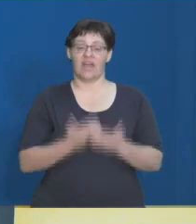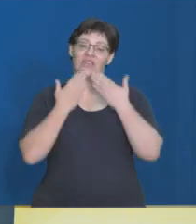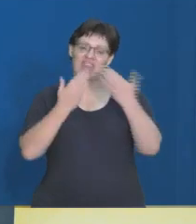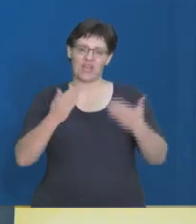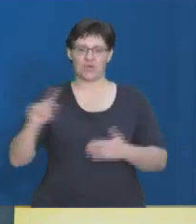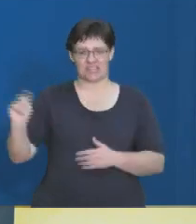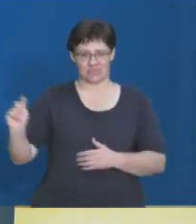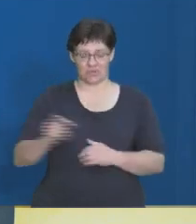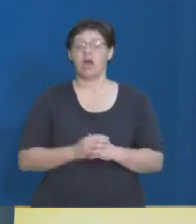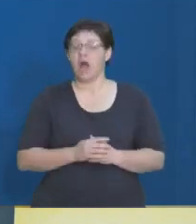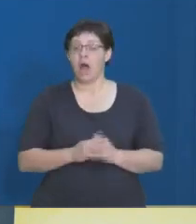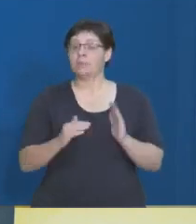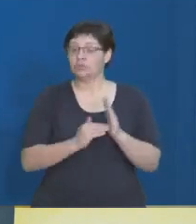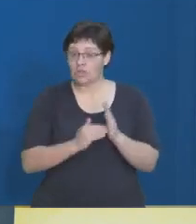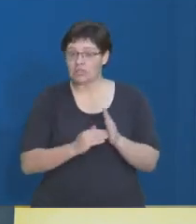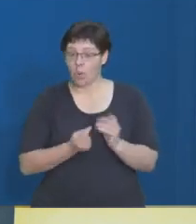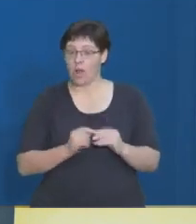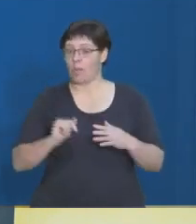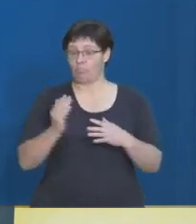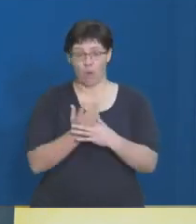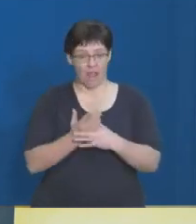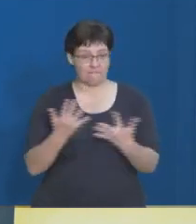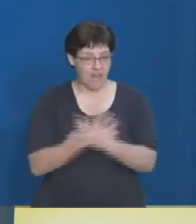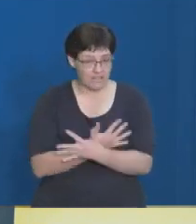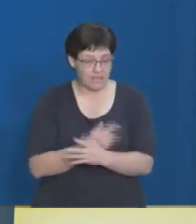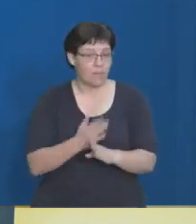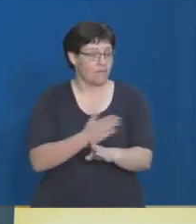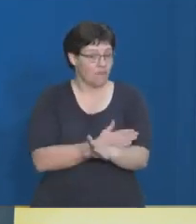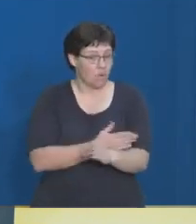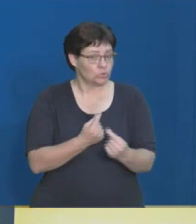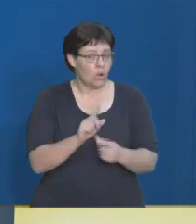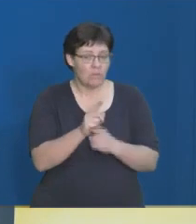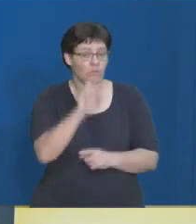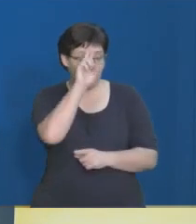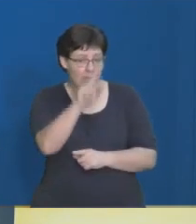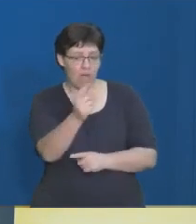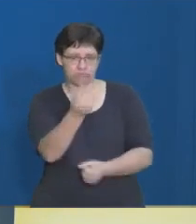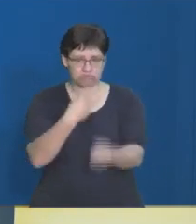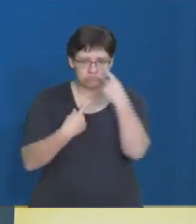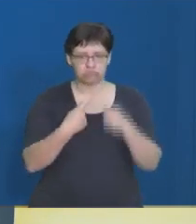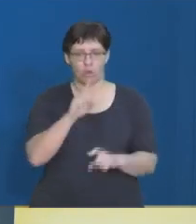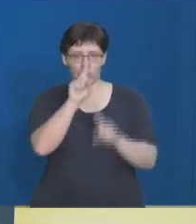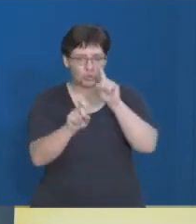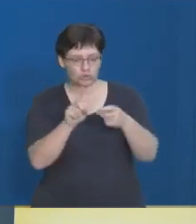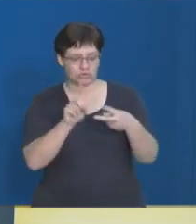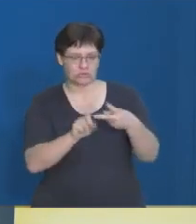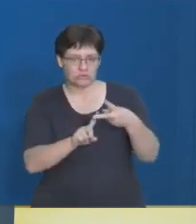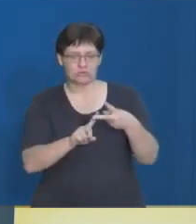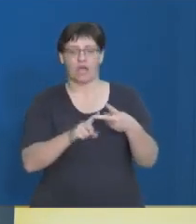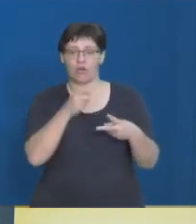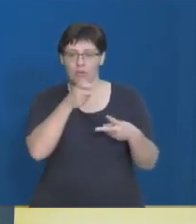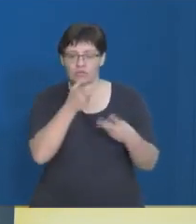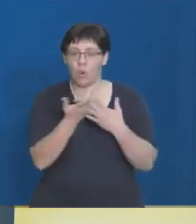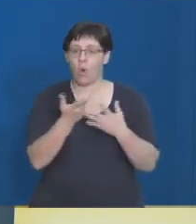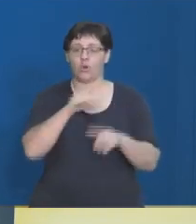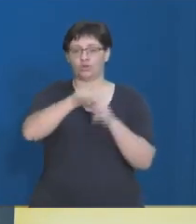Thank you, Tando. Matrix, we are going to take a quick break, but before we do, don't forget to send us your questions and your comments on all our social media